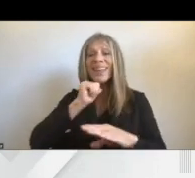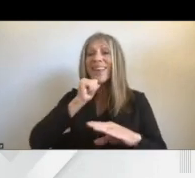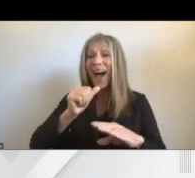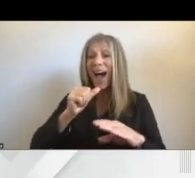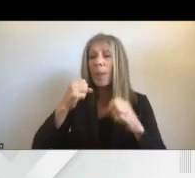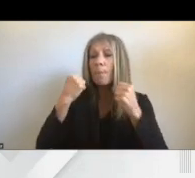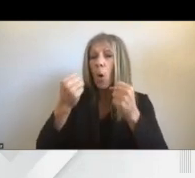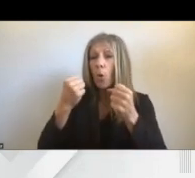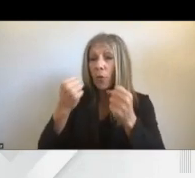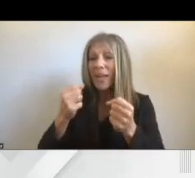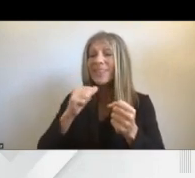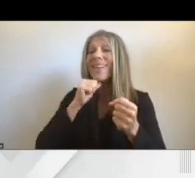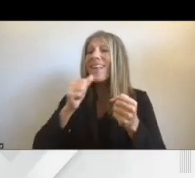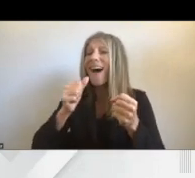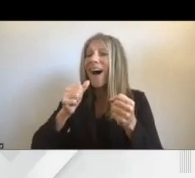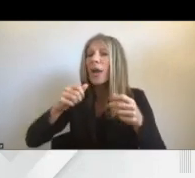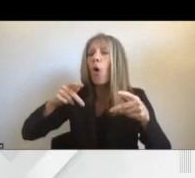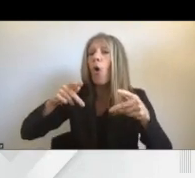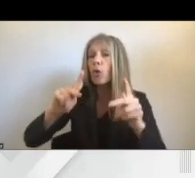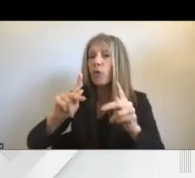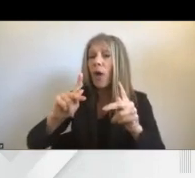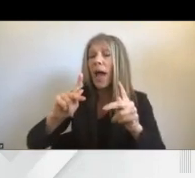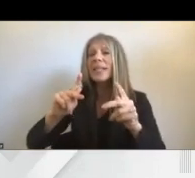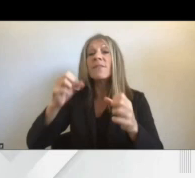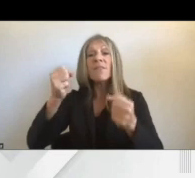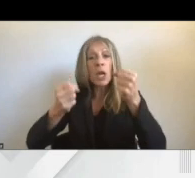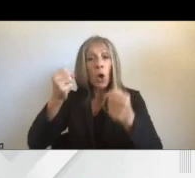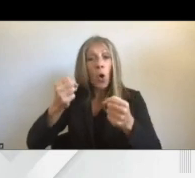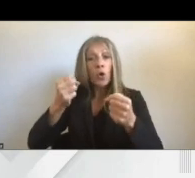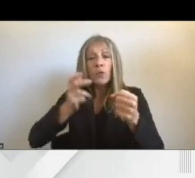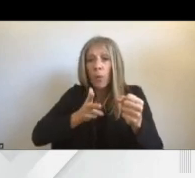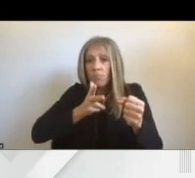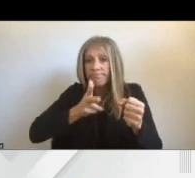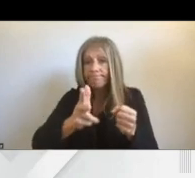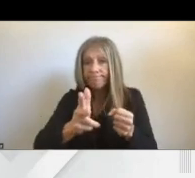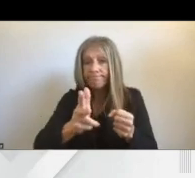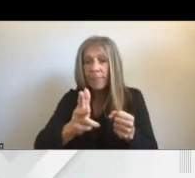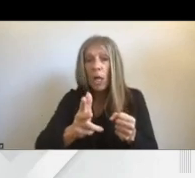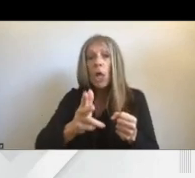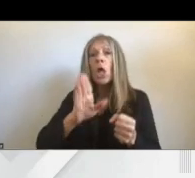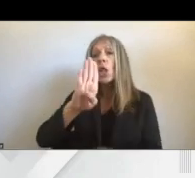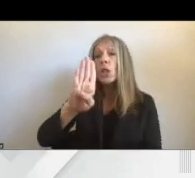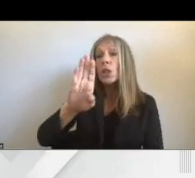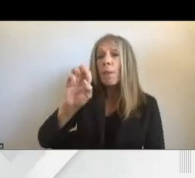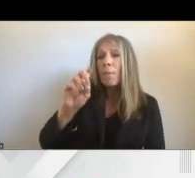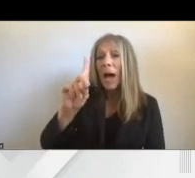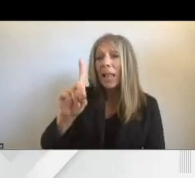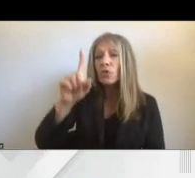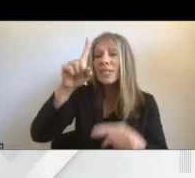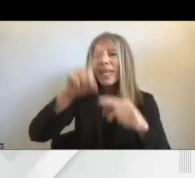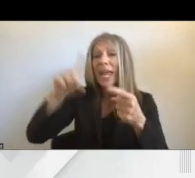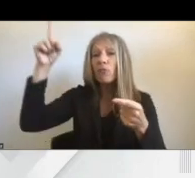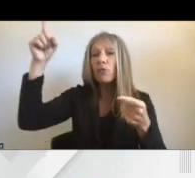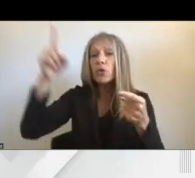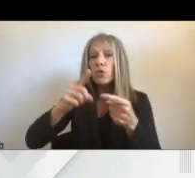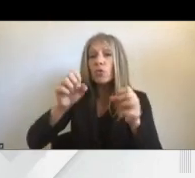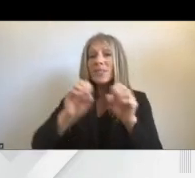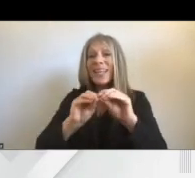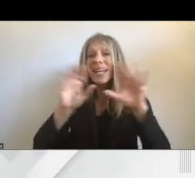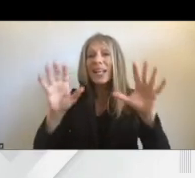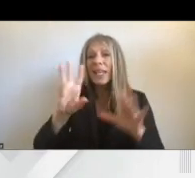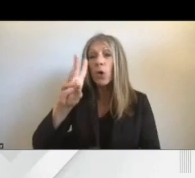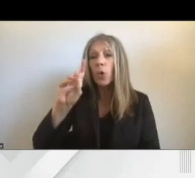non-authorized motorized vehicles from getting on the path, the bollards cannot reduce the clear width to less